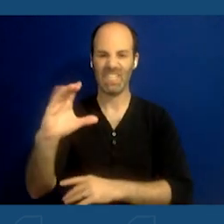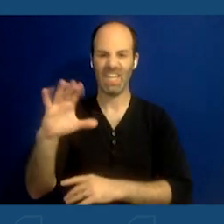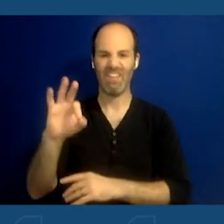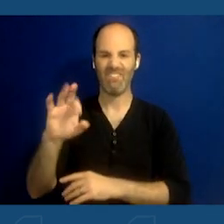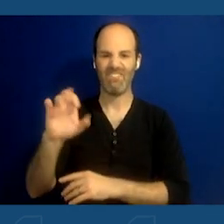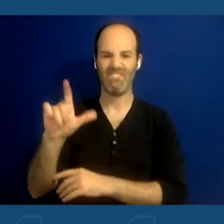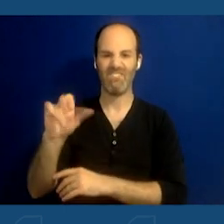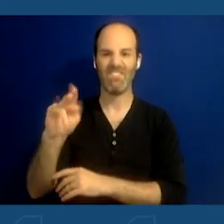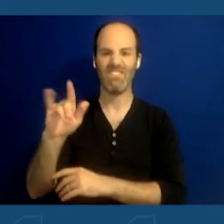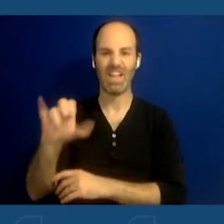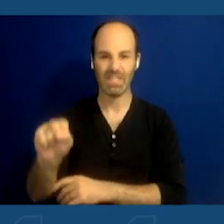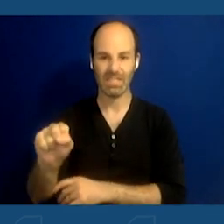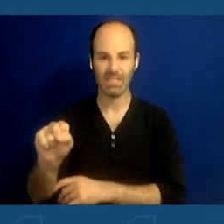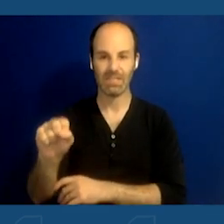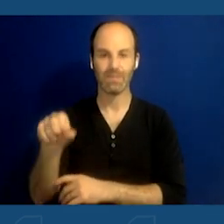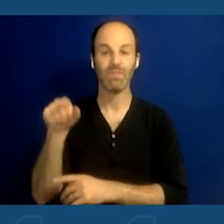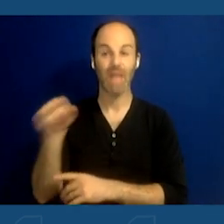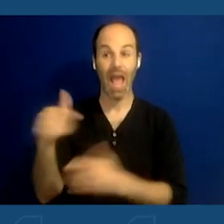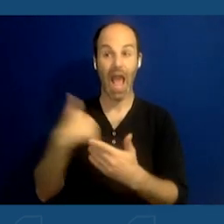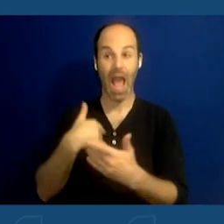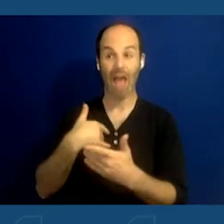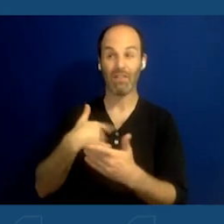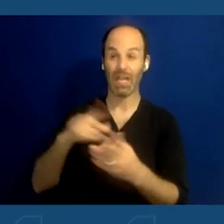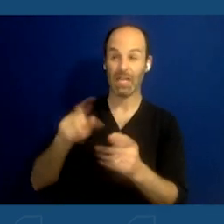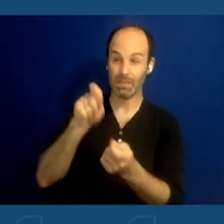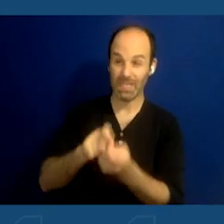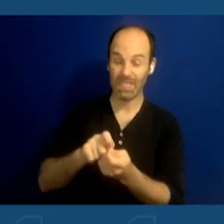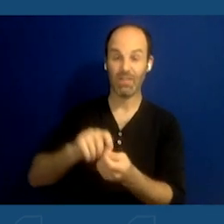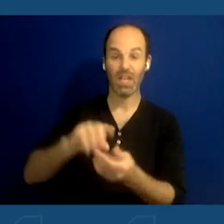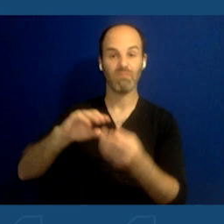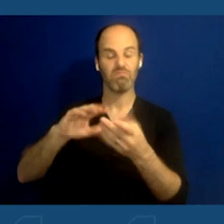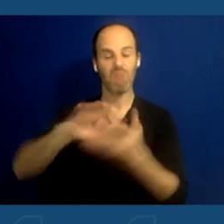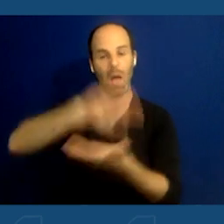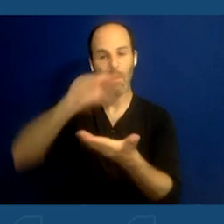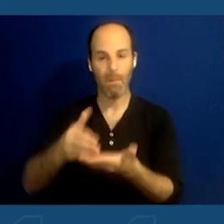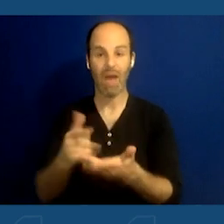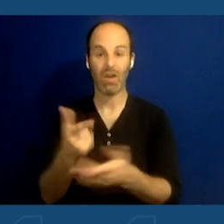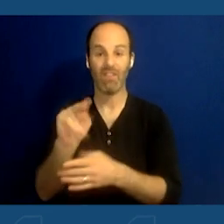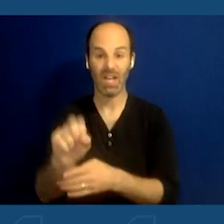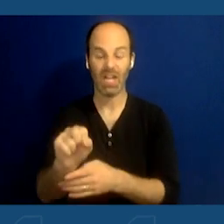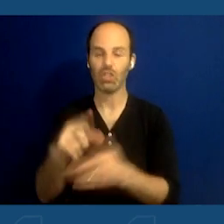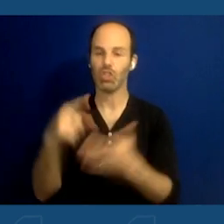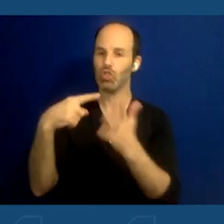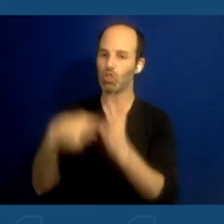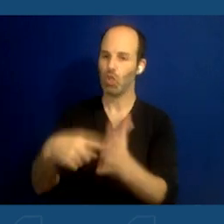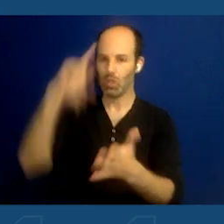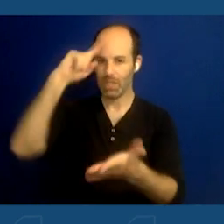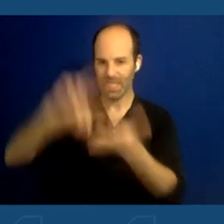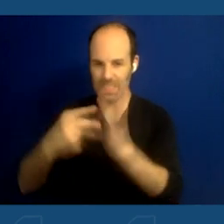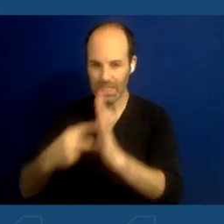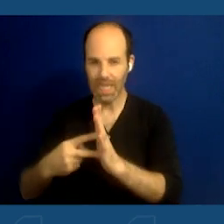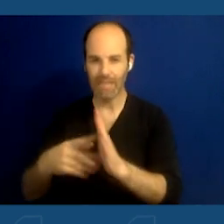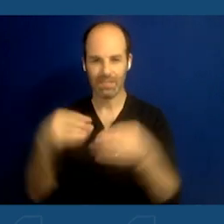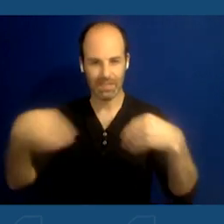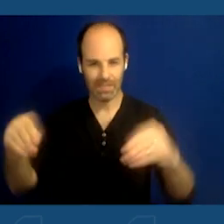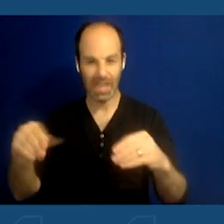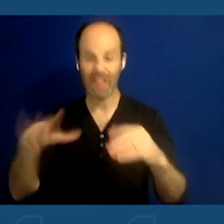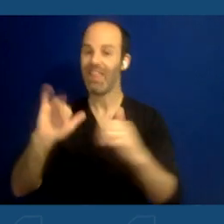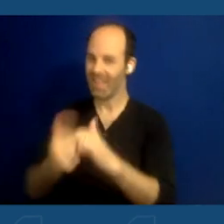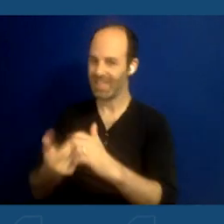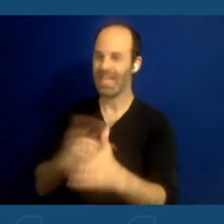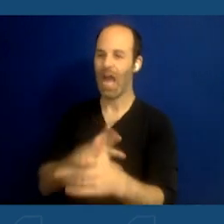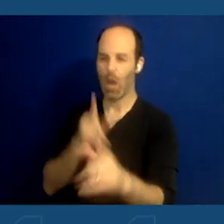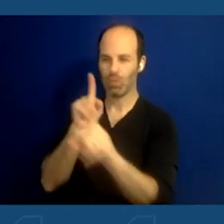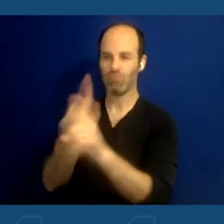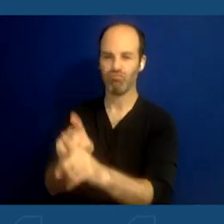possession of a certain number of guns is making a presumption of intent to sell. That's how we're getting after the traffickers. So I just wanted